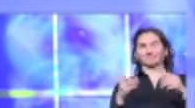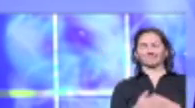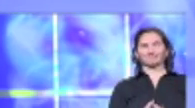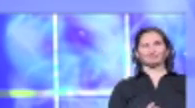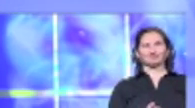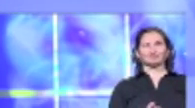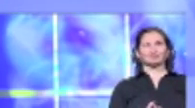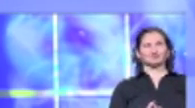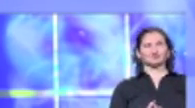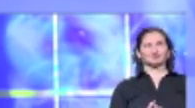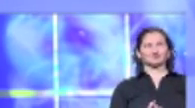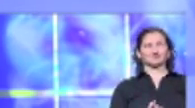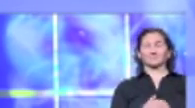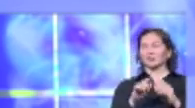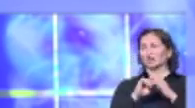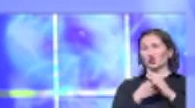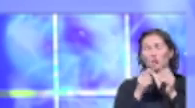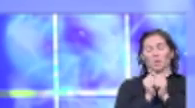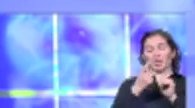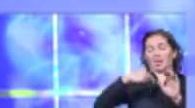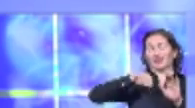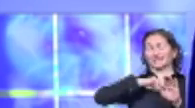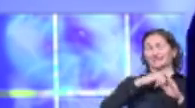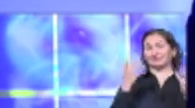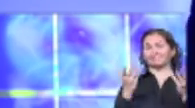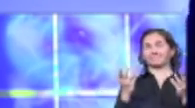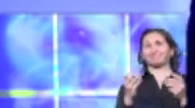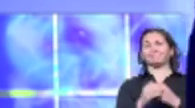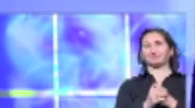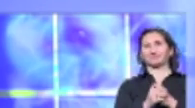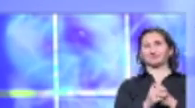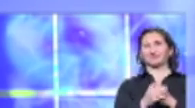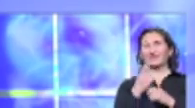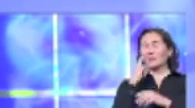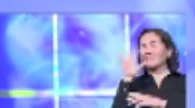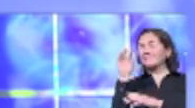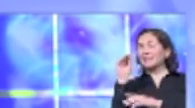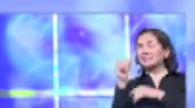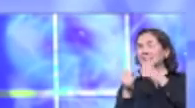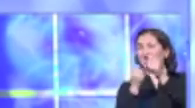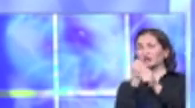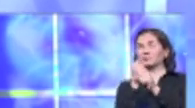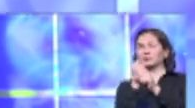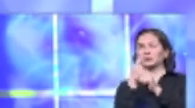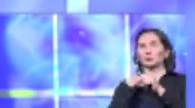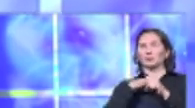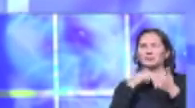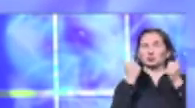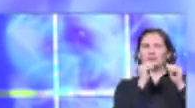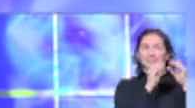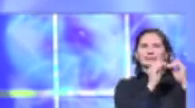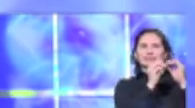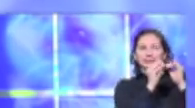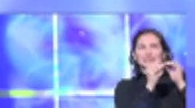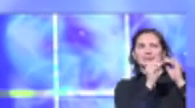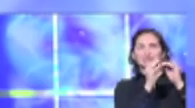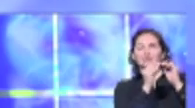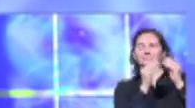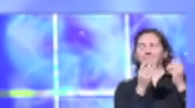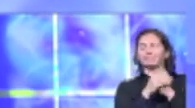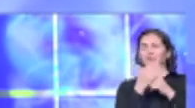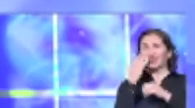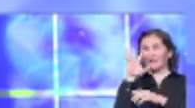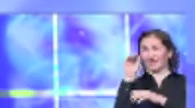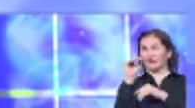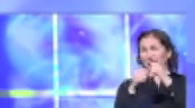And it starts with the work you're doing. For 50 years, we've been fighting this. And 50 years